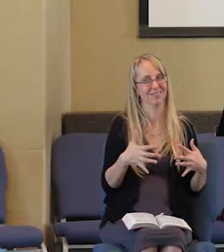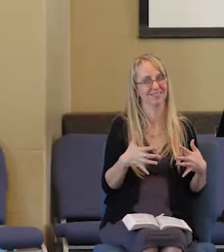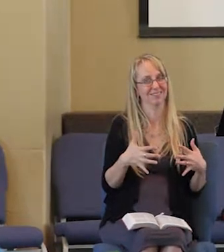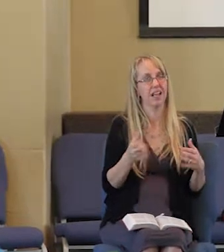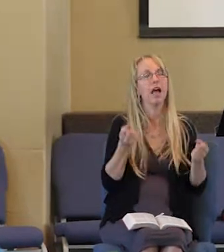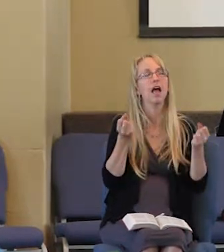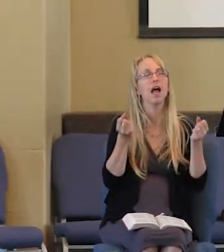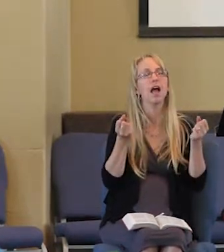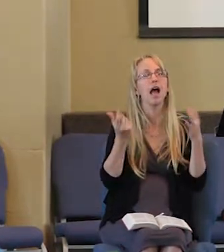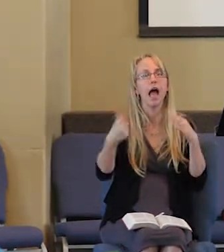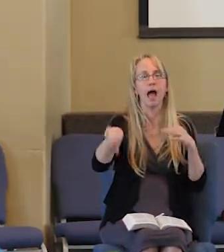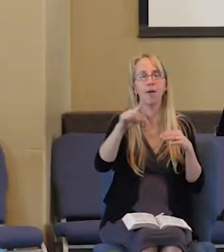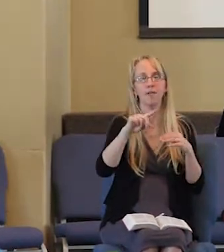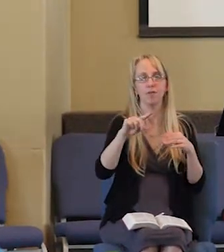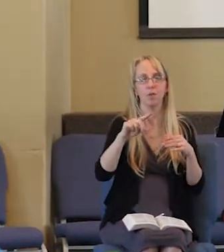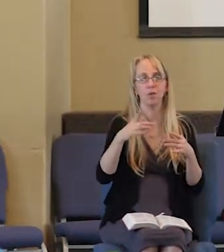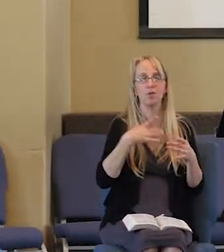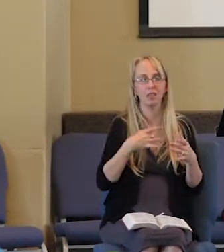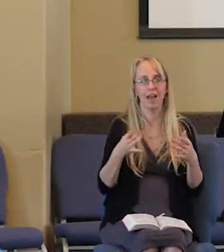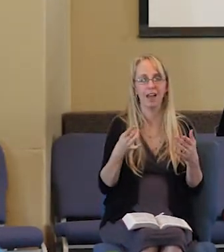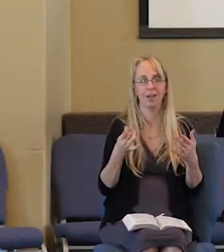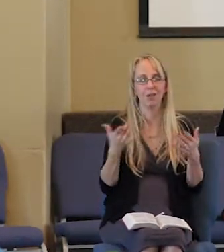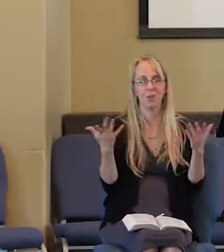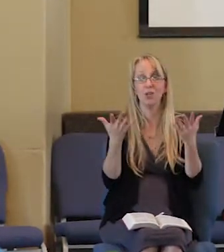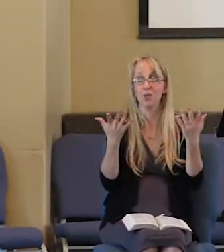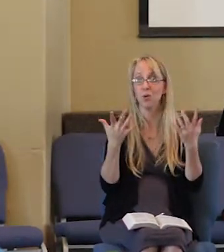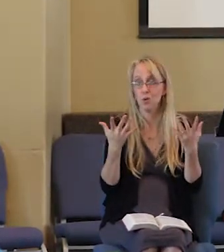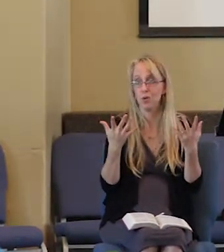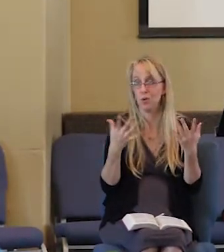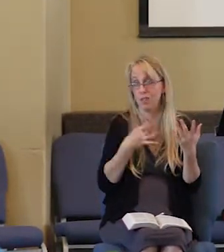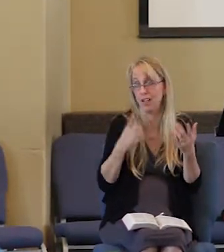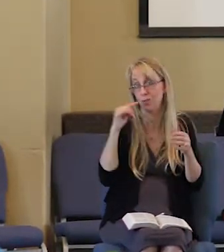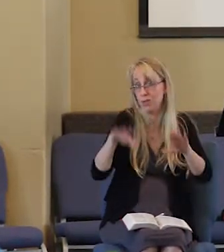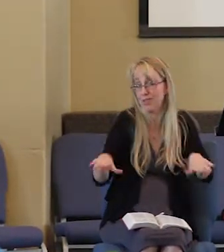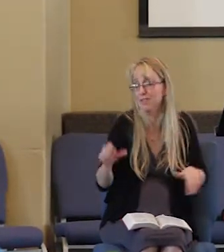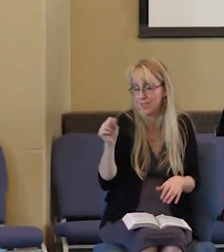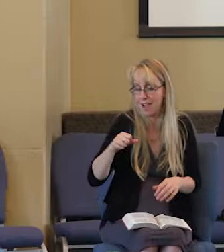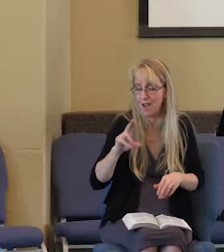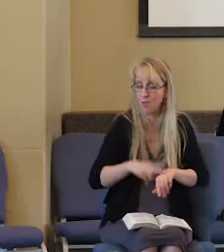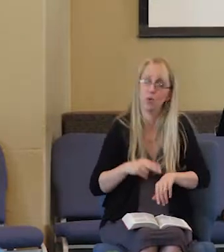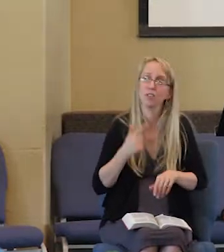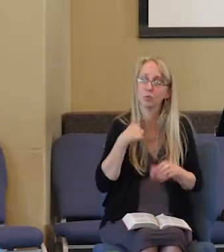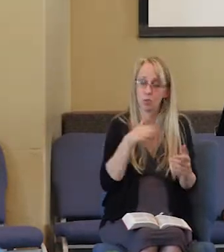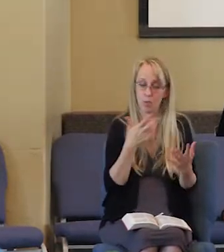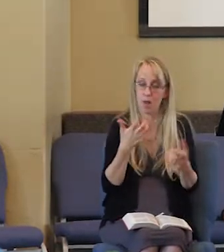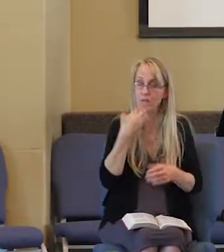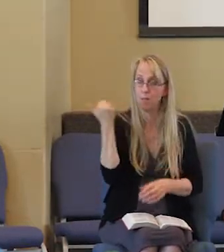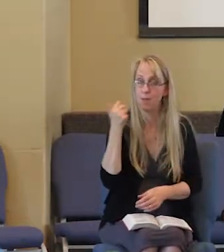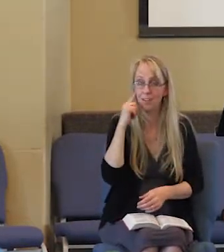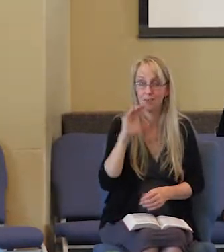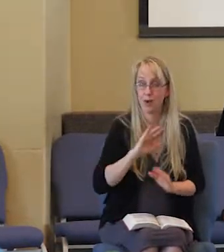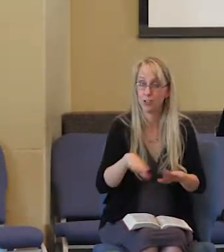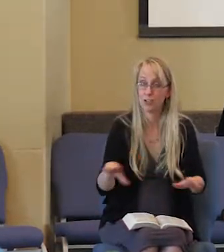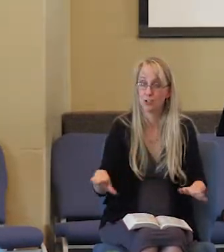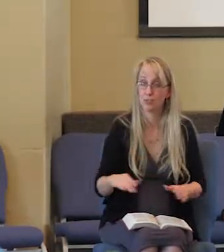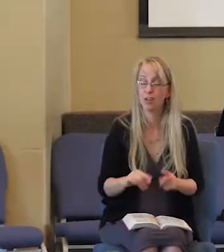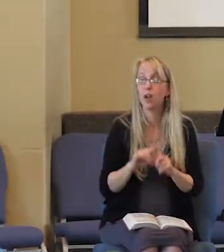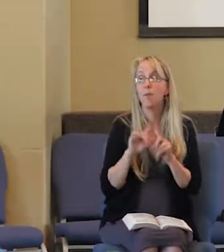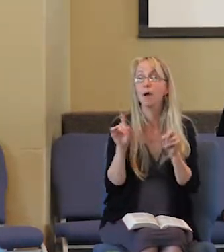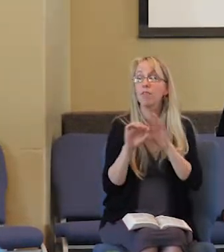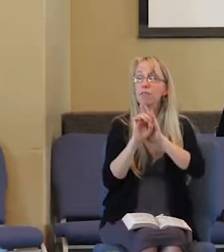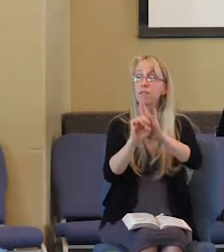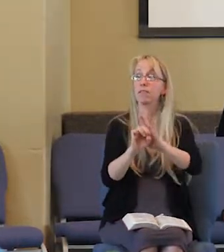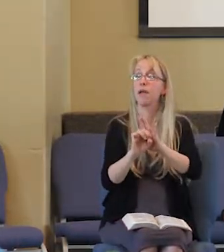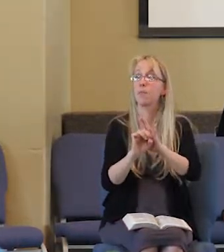No? How many of you like what you like for your kids? Of course. Because we want the very best for our